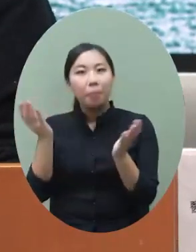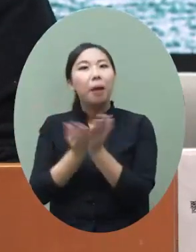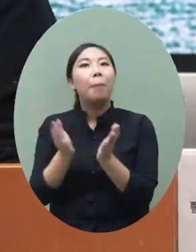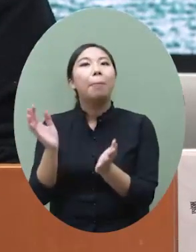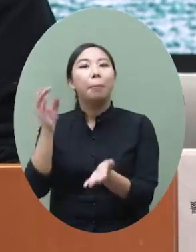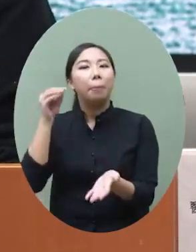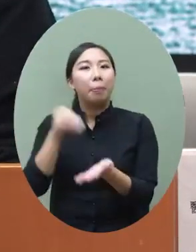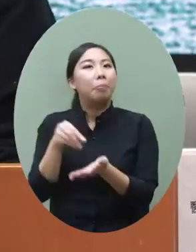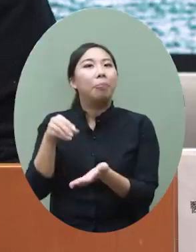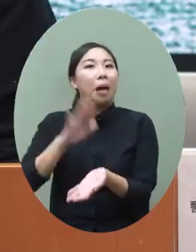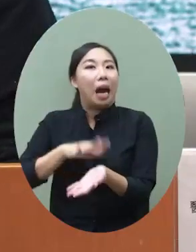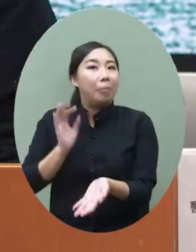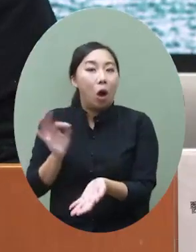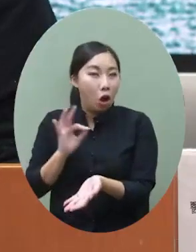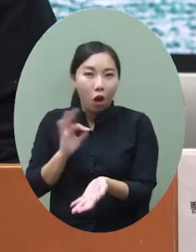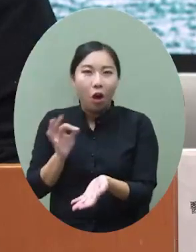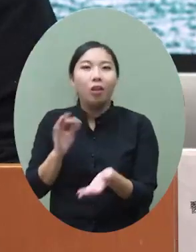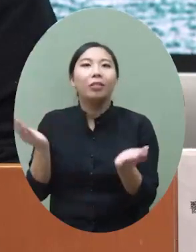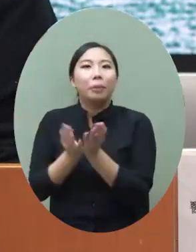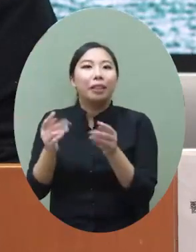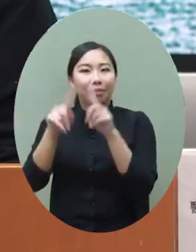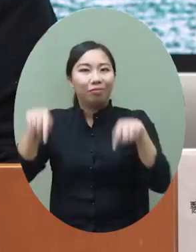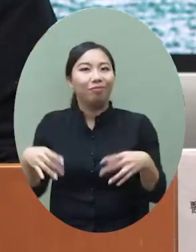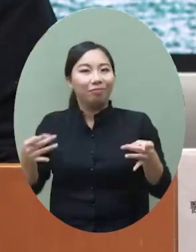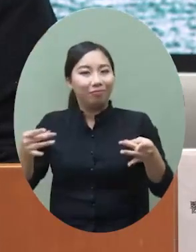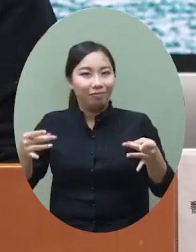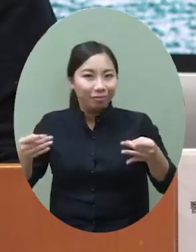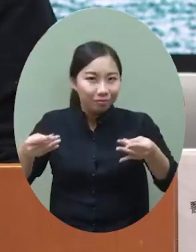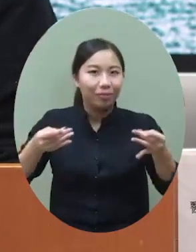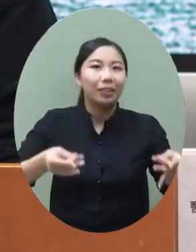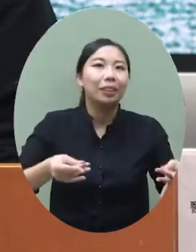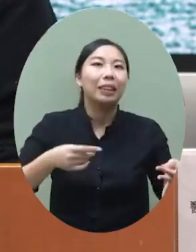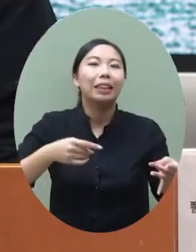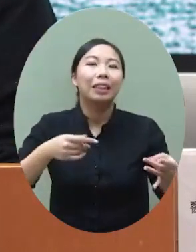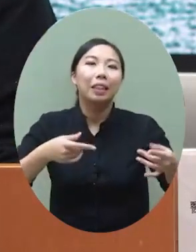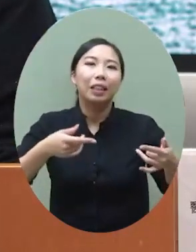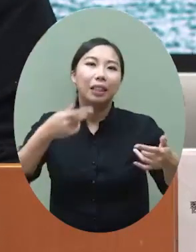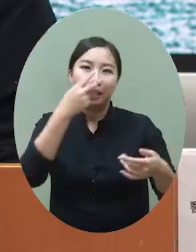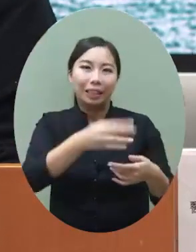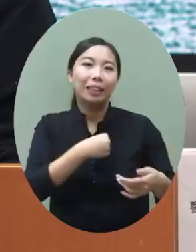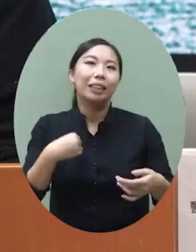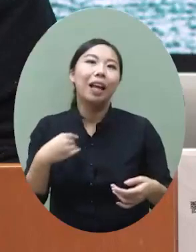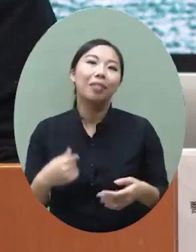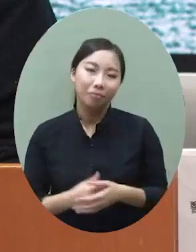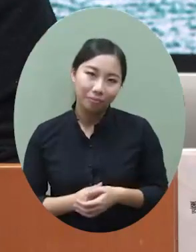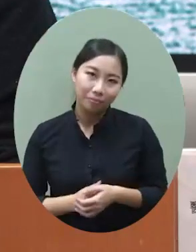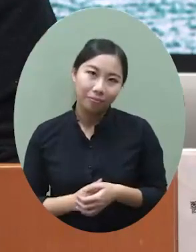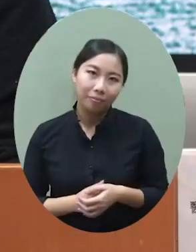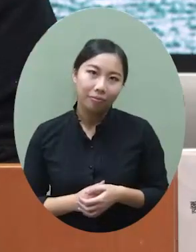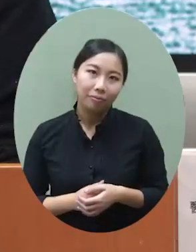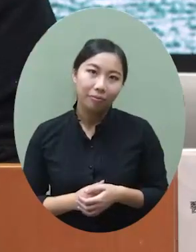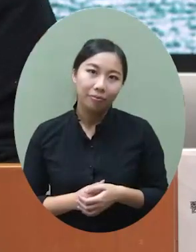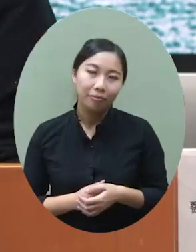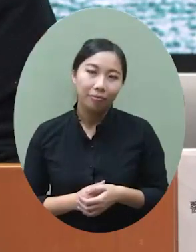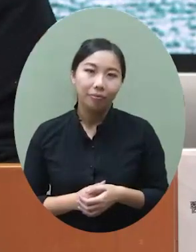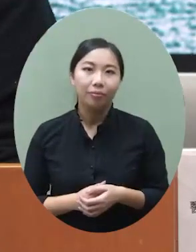the patients to arrange either they to collect the sample collection bottle to save the